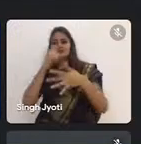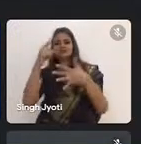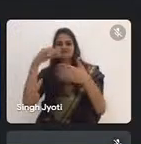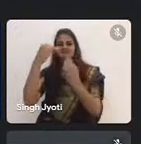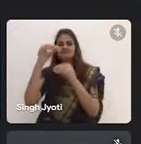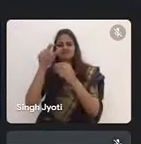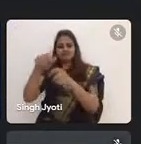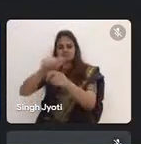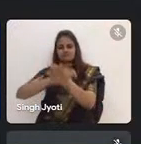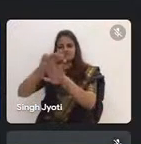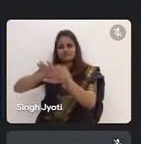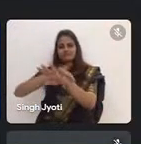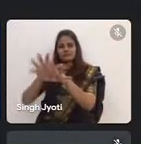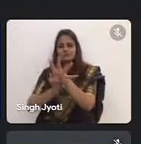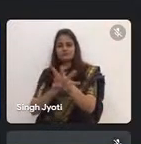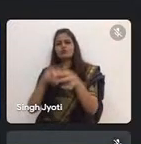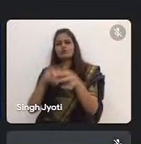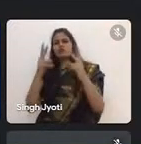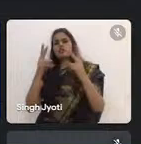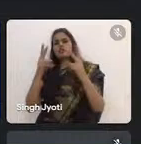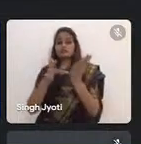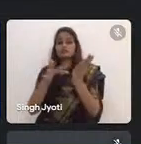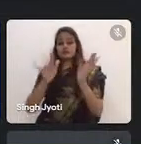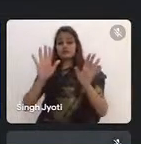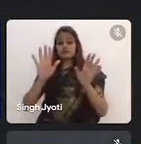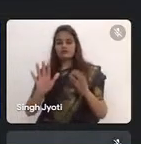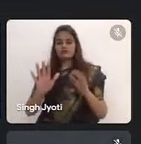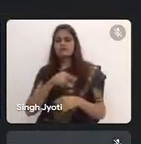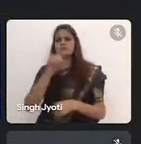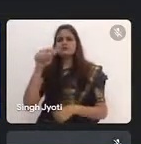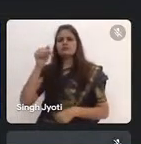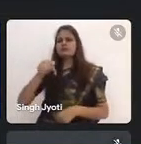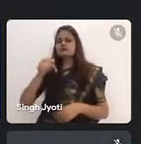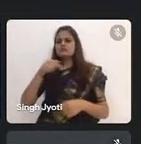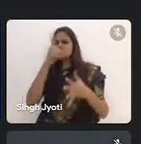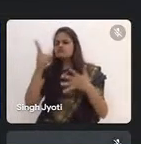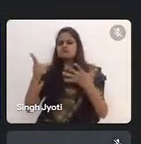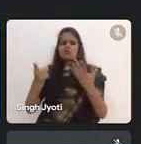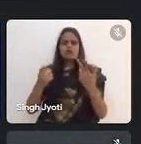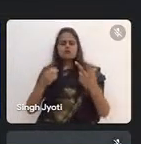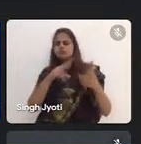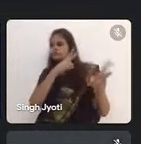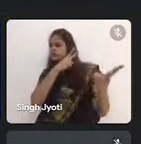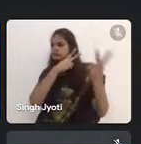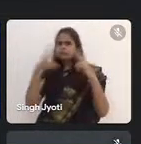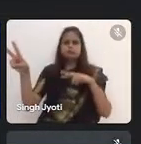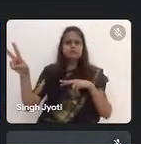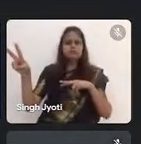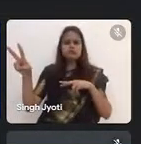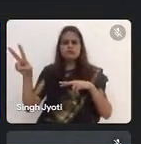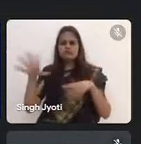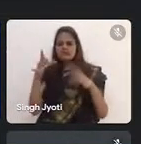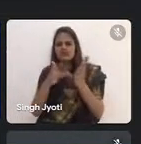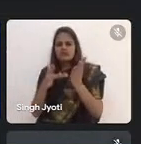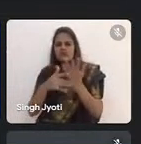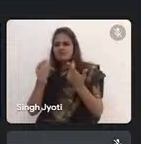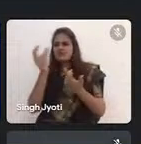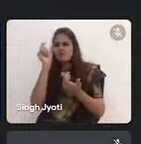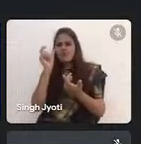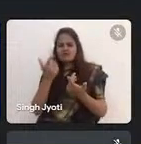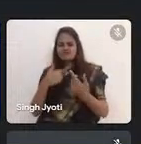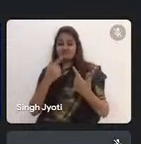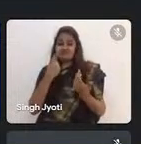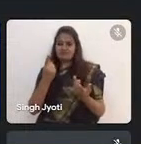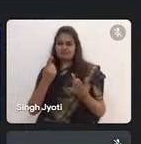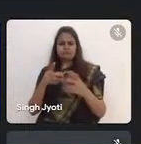wearable technology. And I have to say, there's often really offensive terminology. I mean, terminology doesn't matter that it's